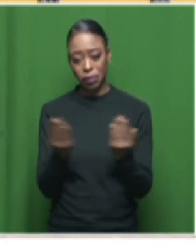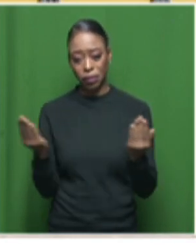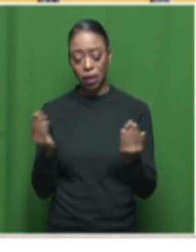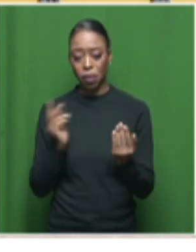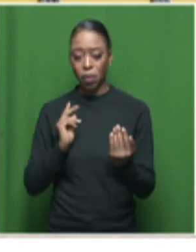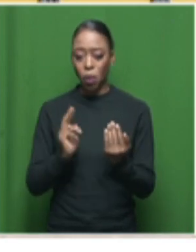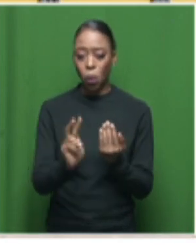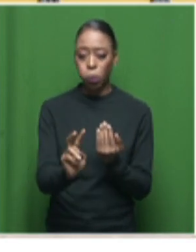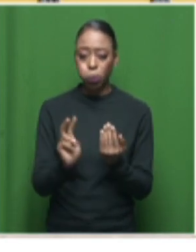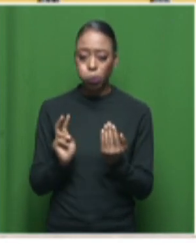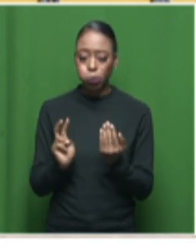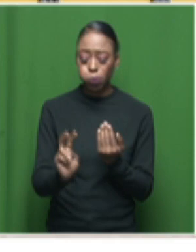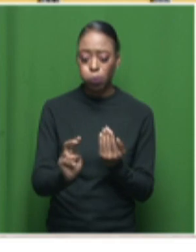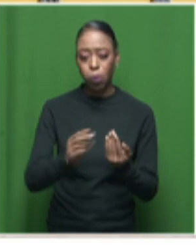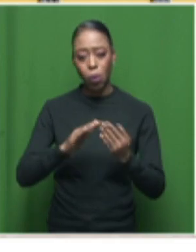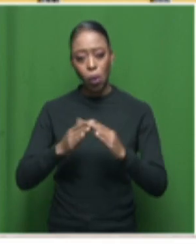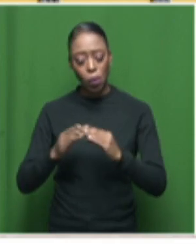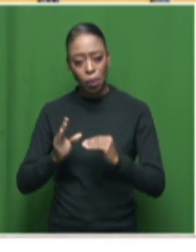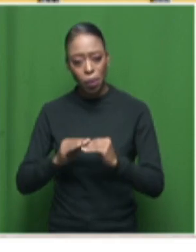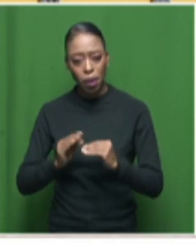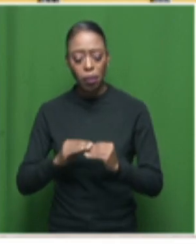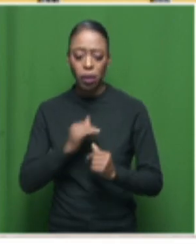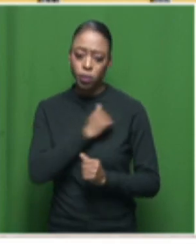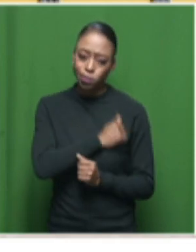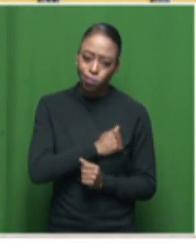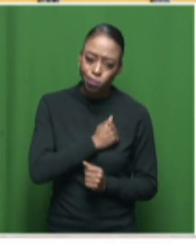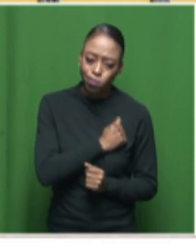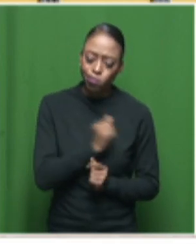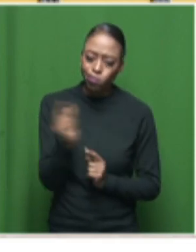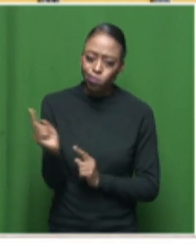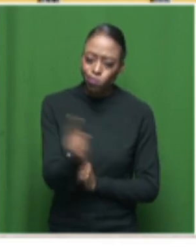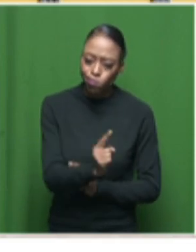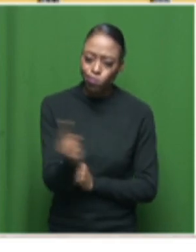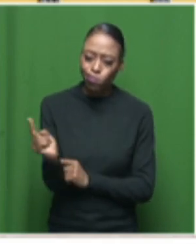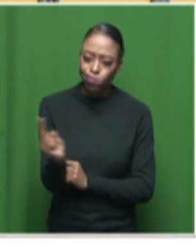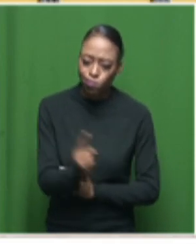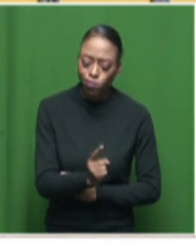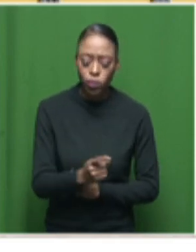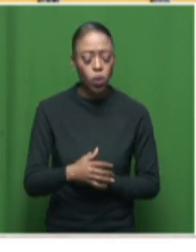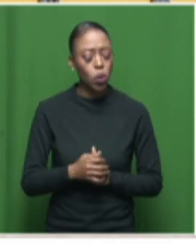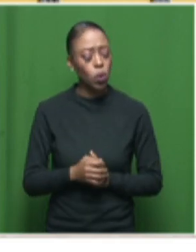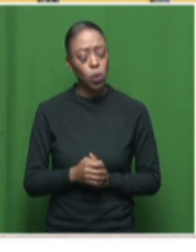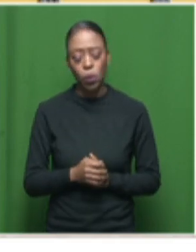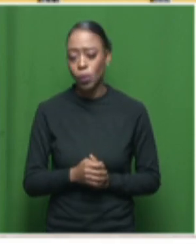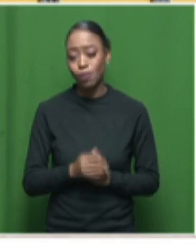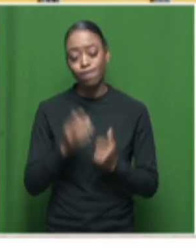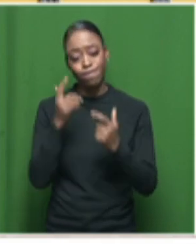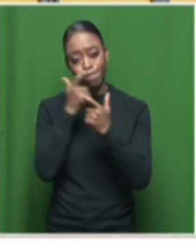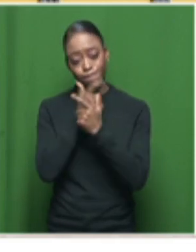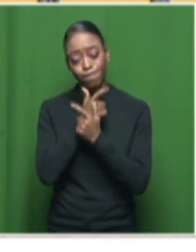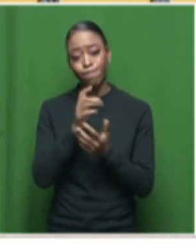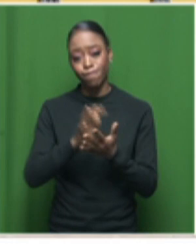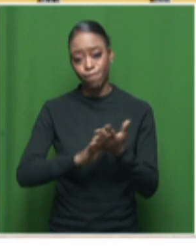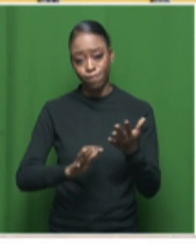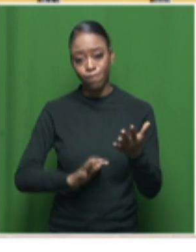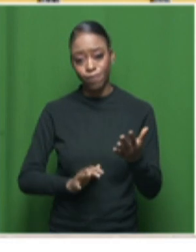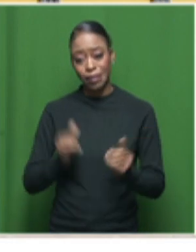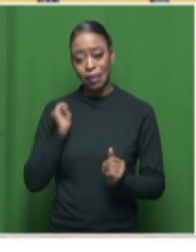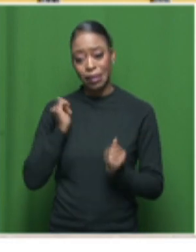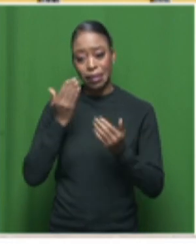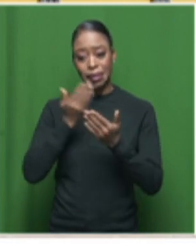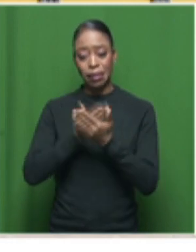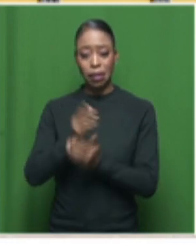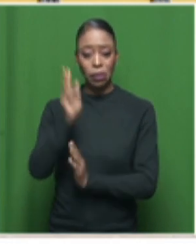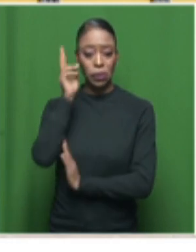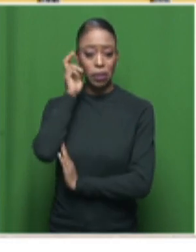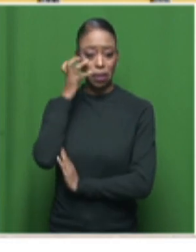in. Residents who are sending their words of condolences. Simpiwe, it's a very sad story which we received last night. What